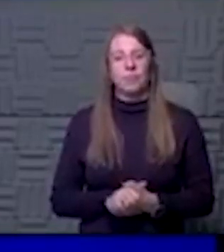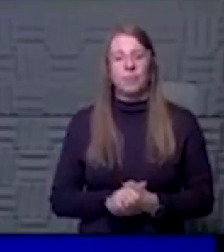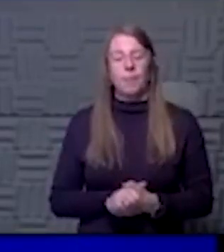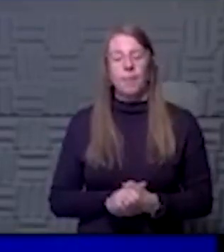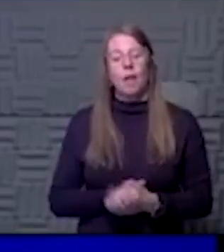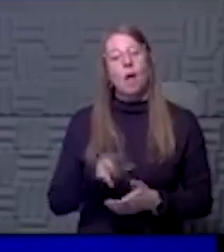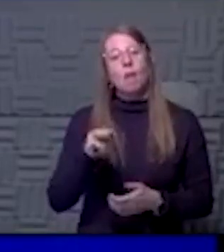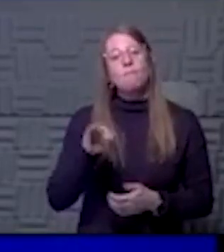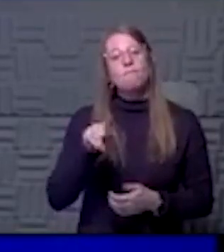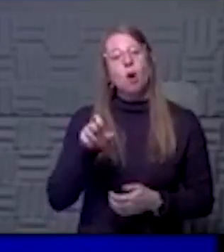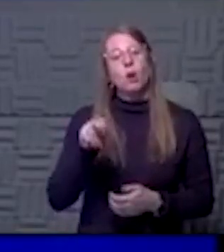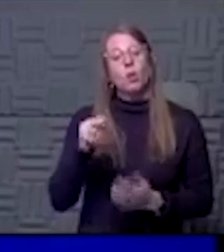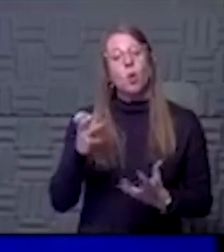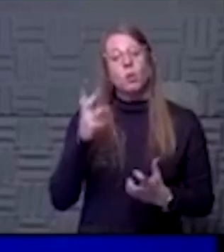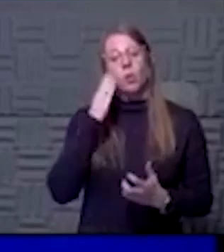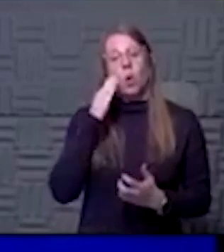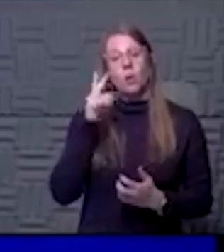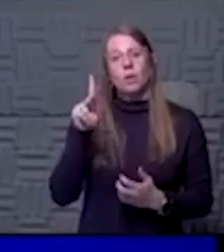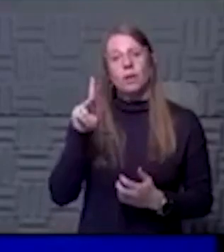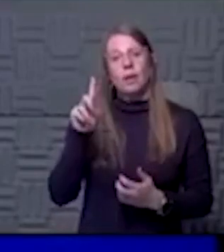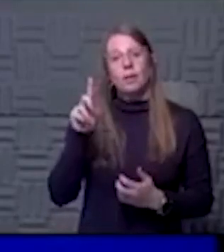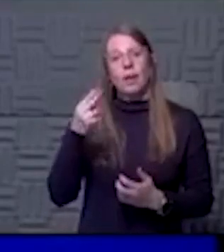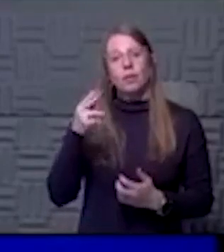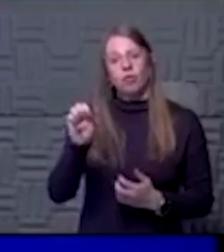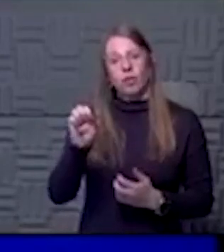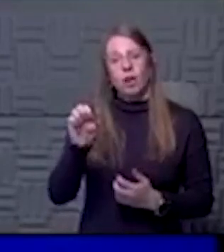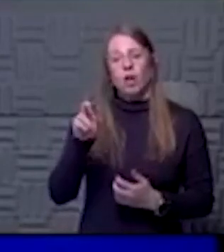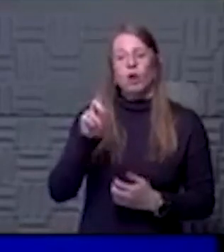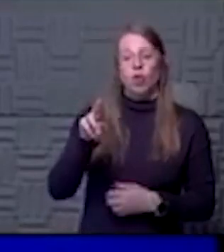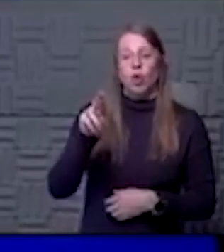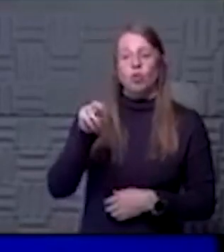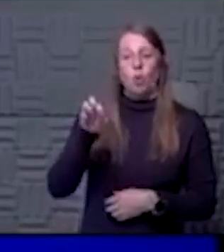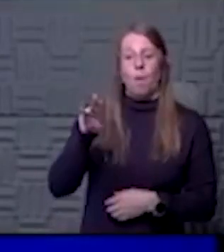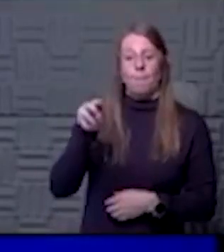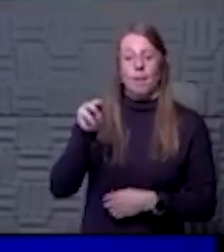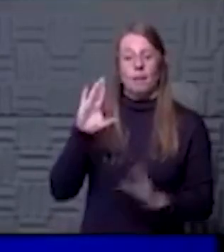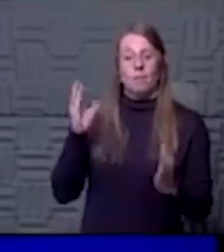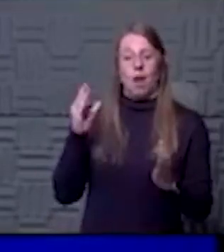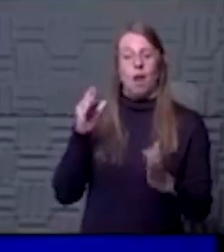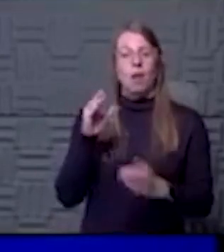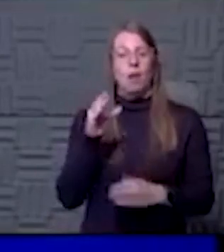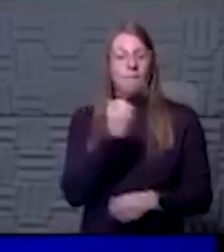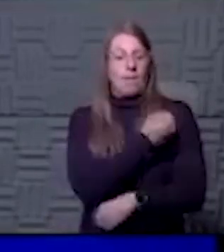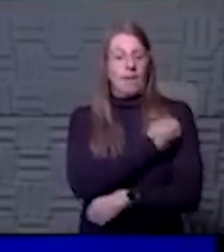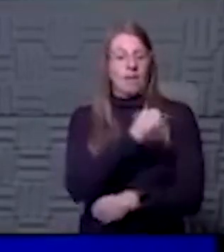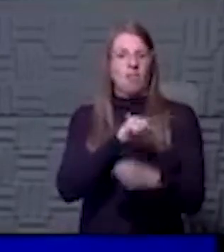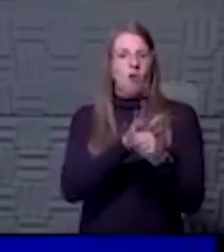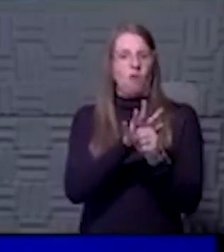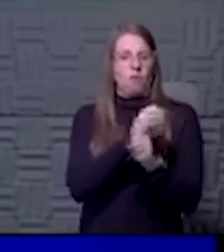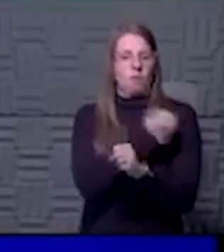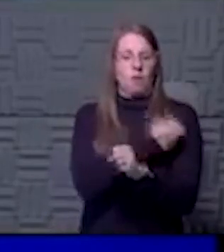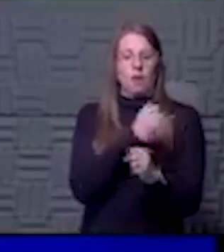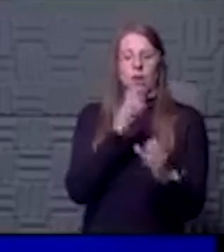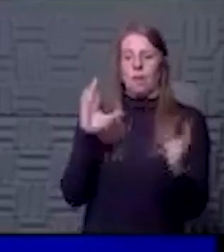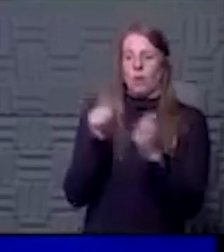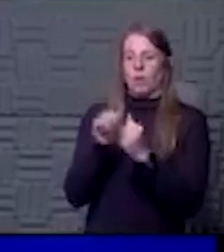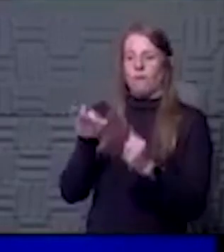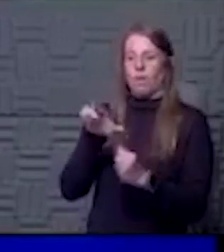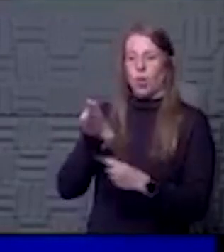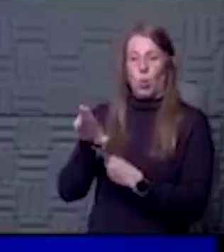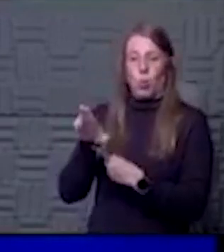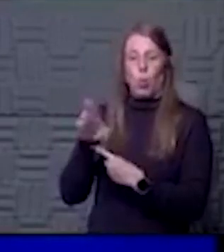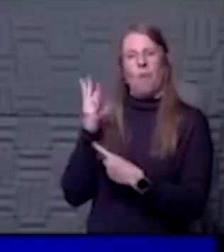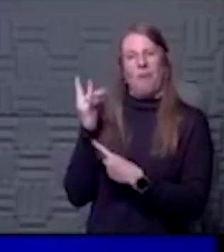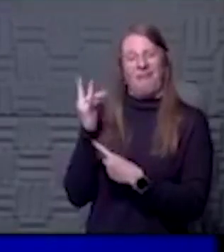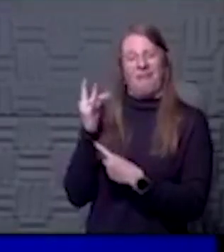So Martin wants to know, KDHE Secretary Dr. Norman compared the vaccine, the COVID vaccine, to the flu, in